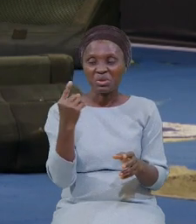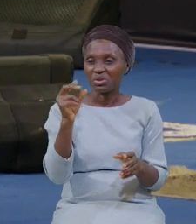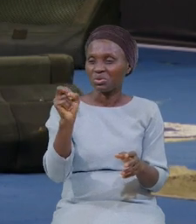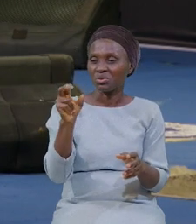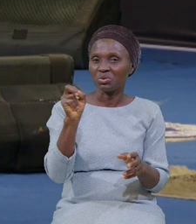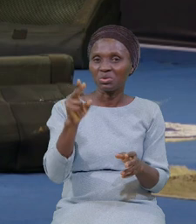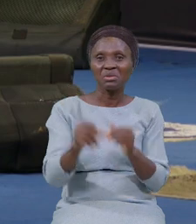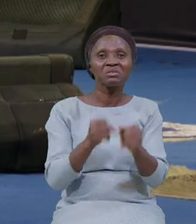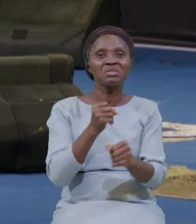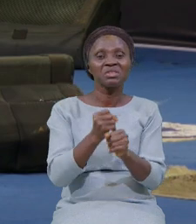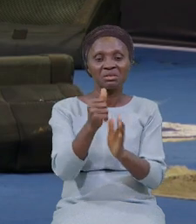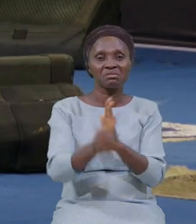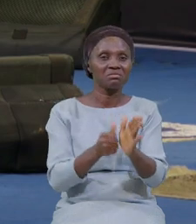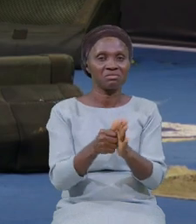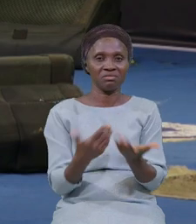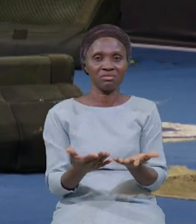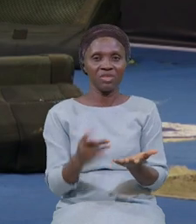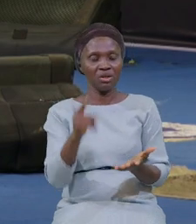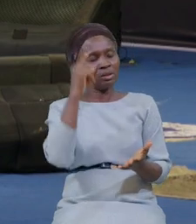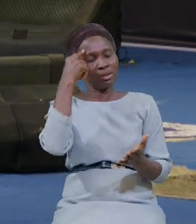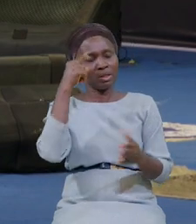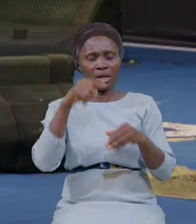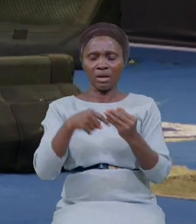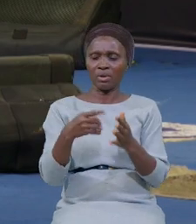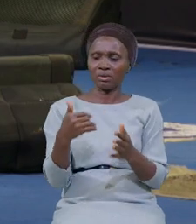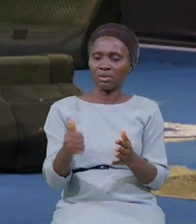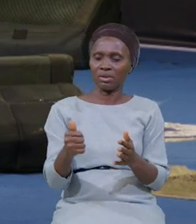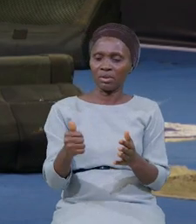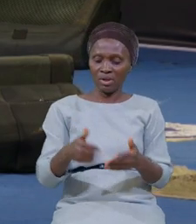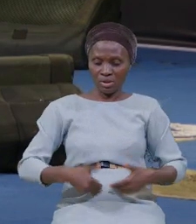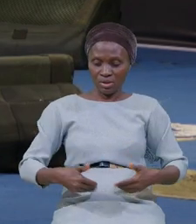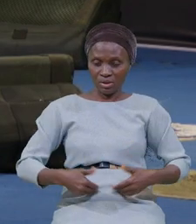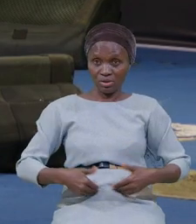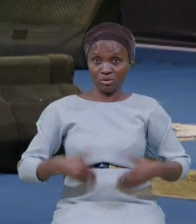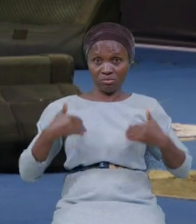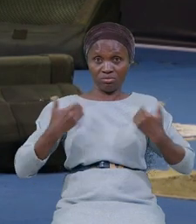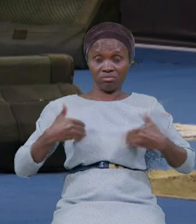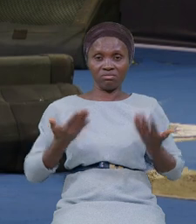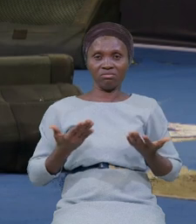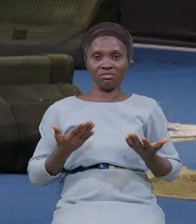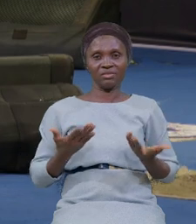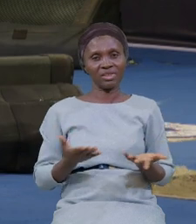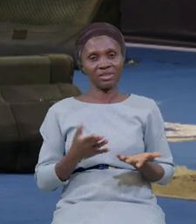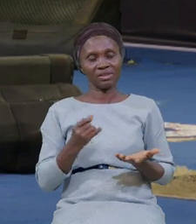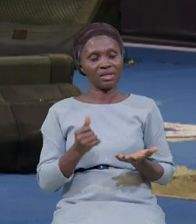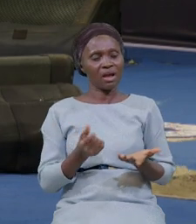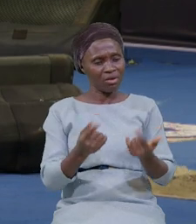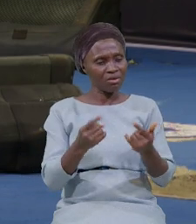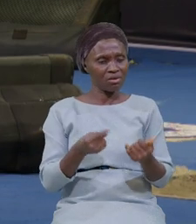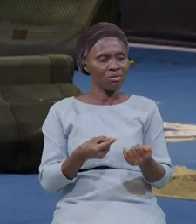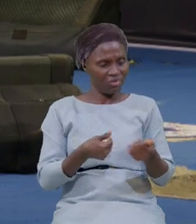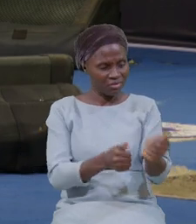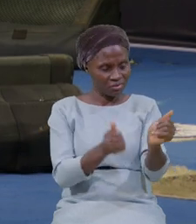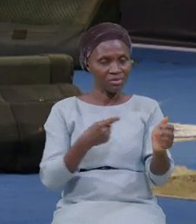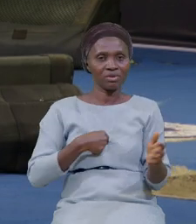think about teenagers? They're going somewhere. Come on, go with me. Come on, go with me. Come on, go with me. And that